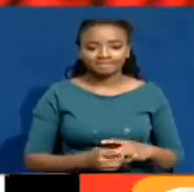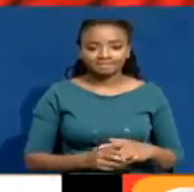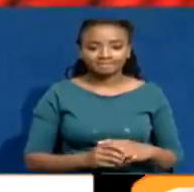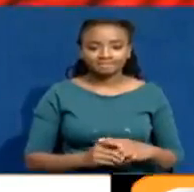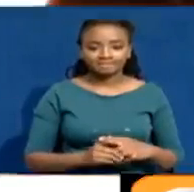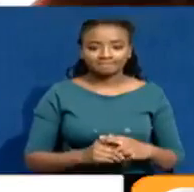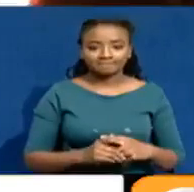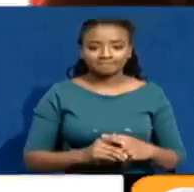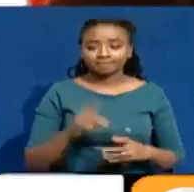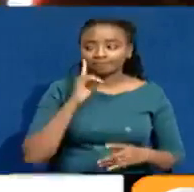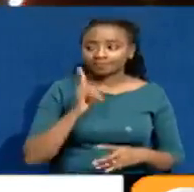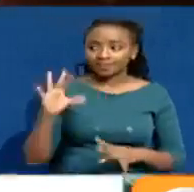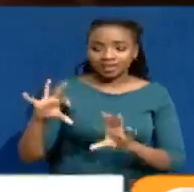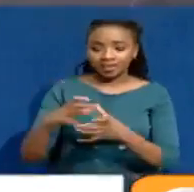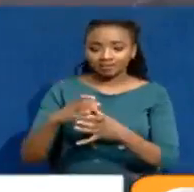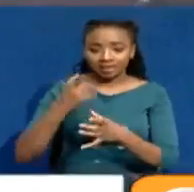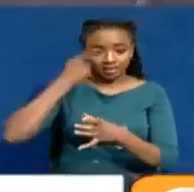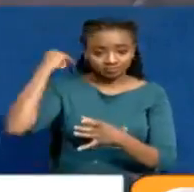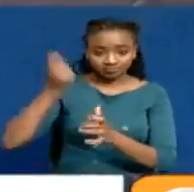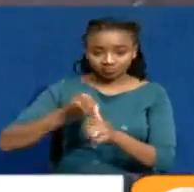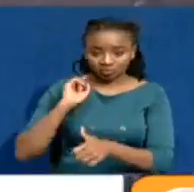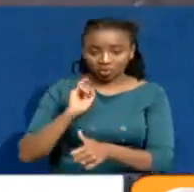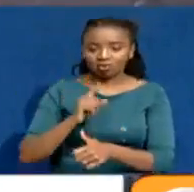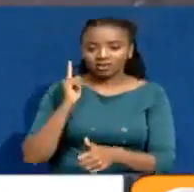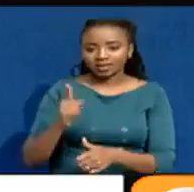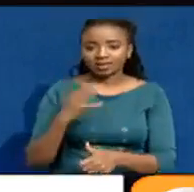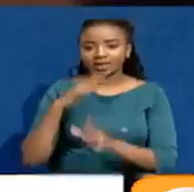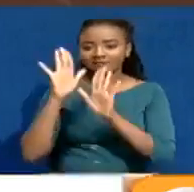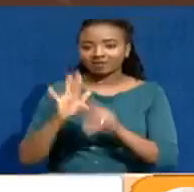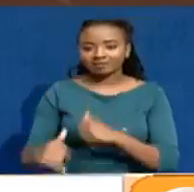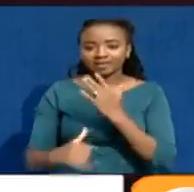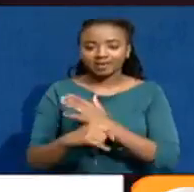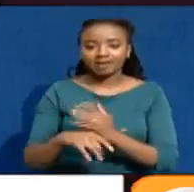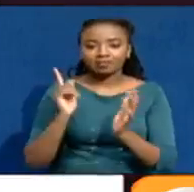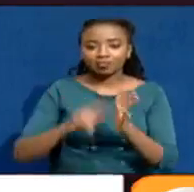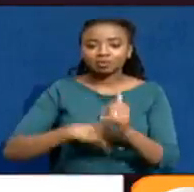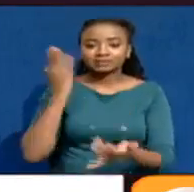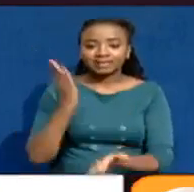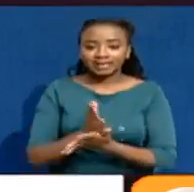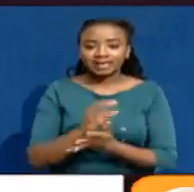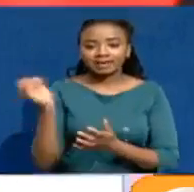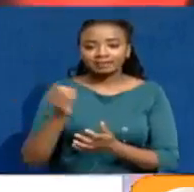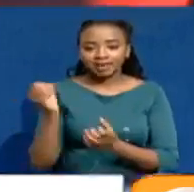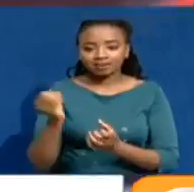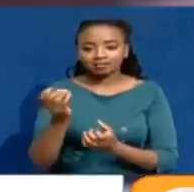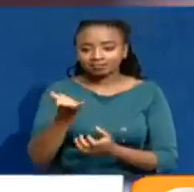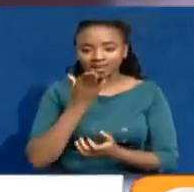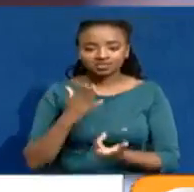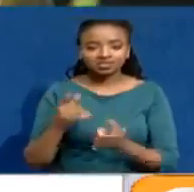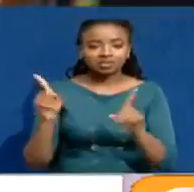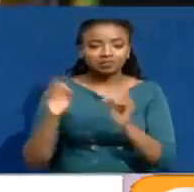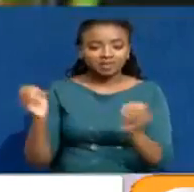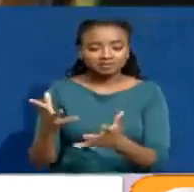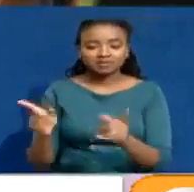Elsewhere, beverage firm Coca-Cola has launched a new branding campaign dubbed Real Magic. The company says it will have various